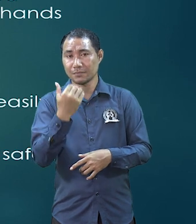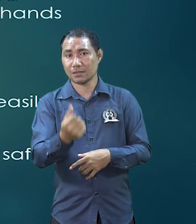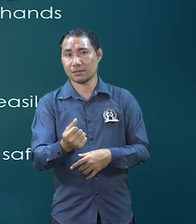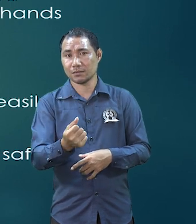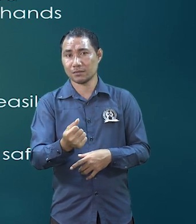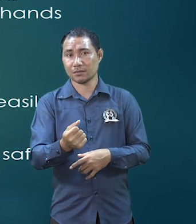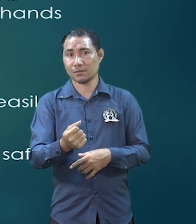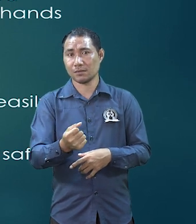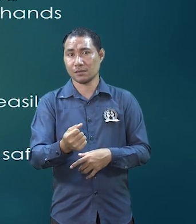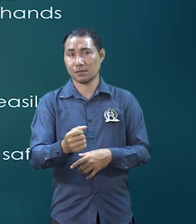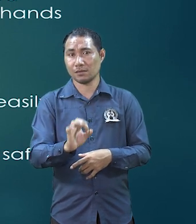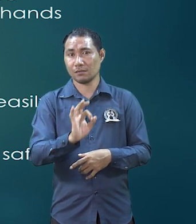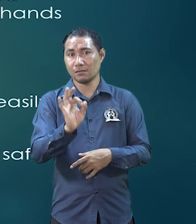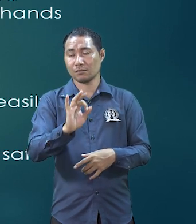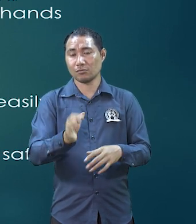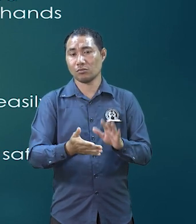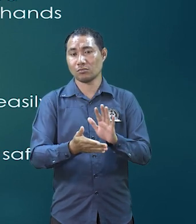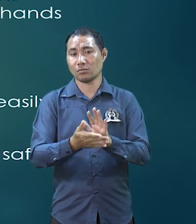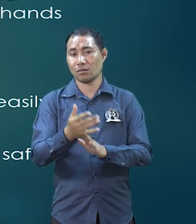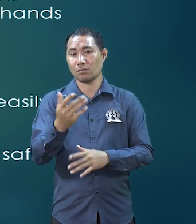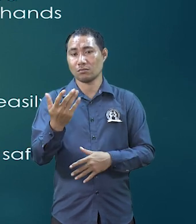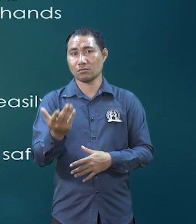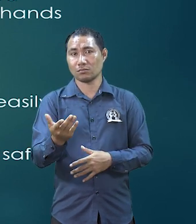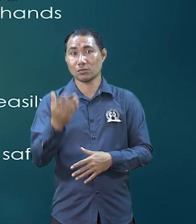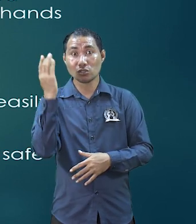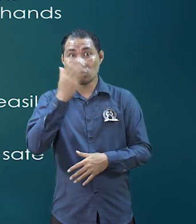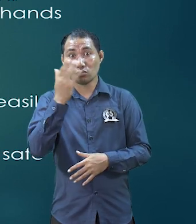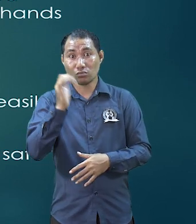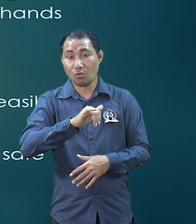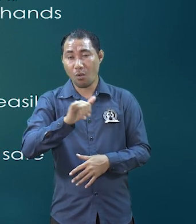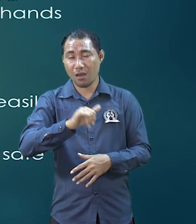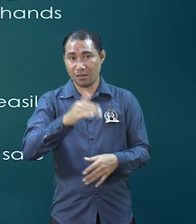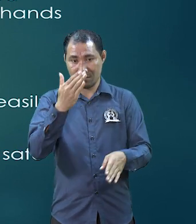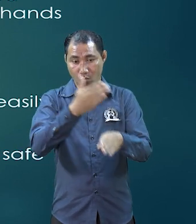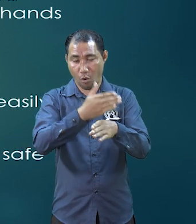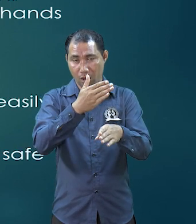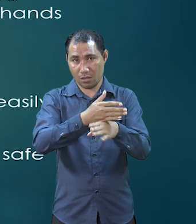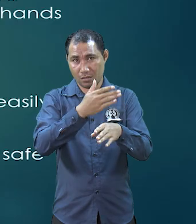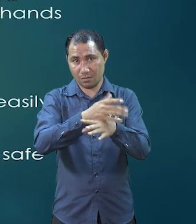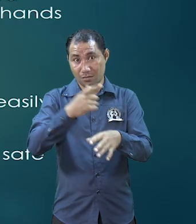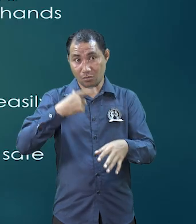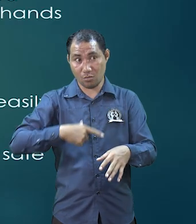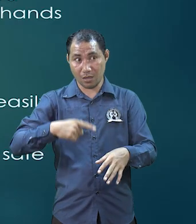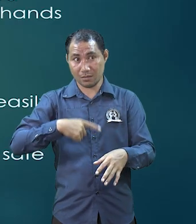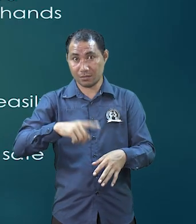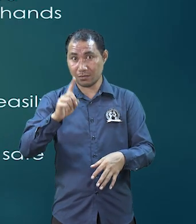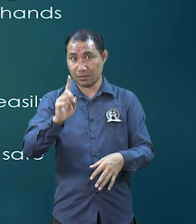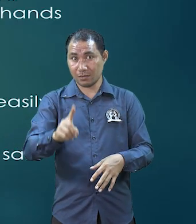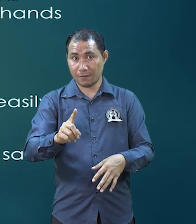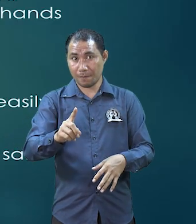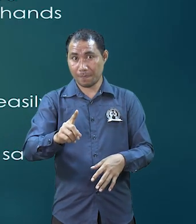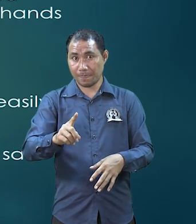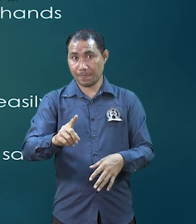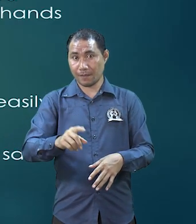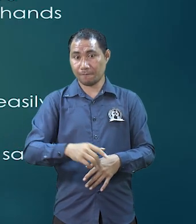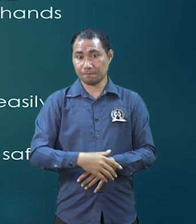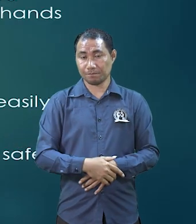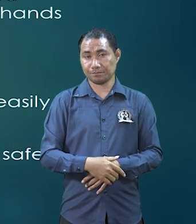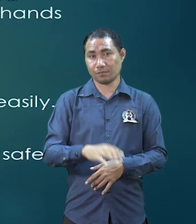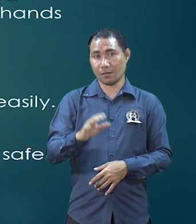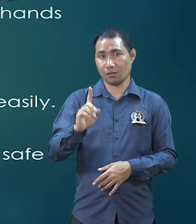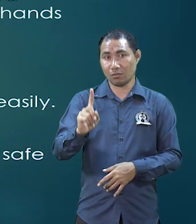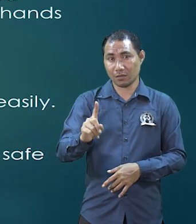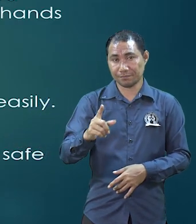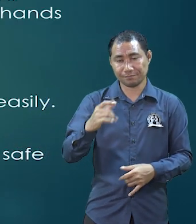please do not go to school or work because you can contaminate food